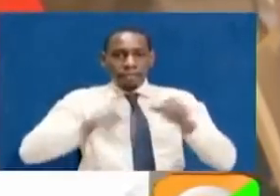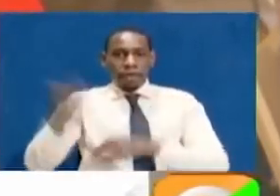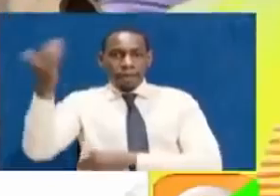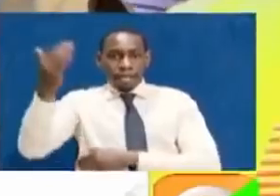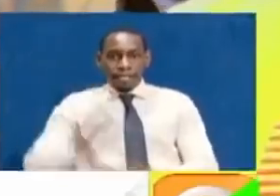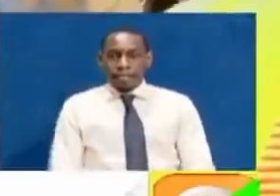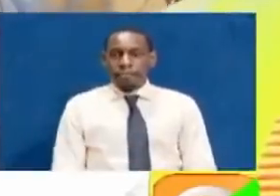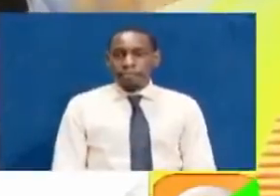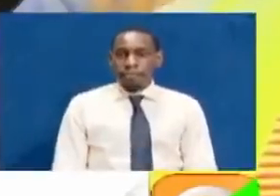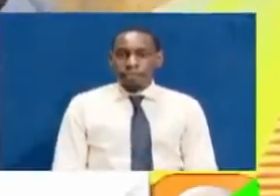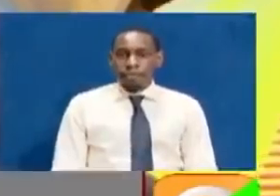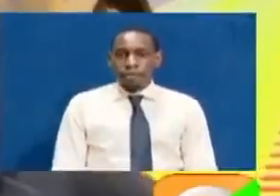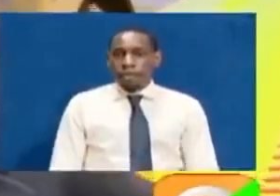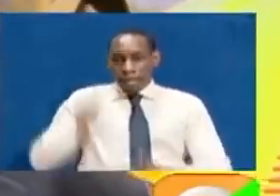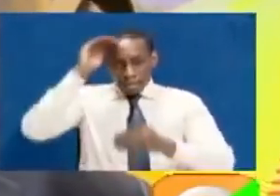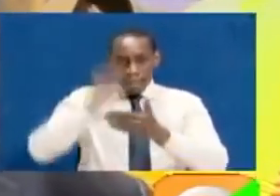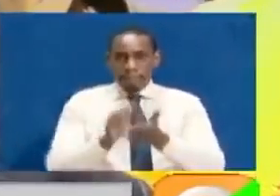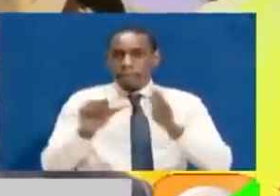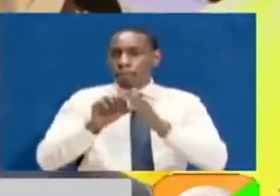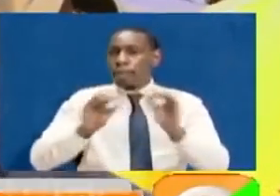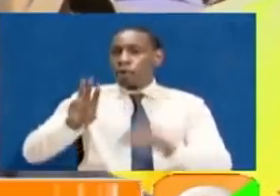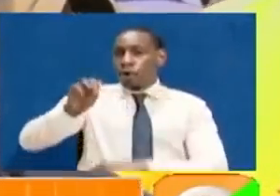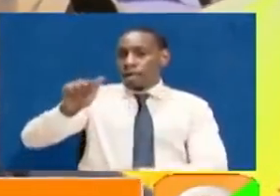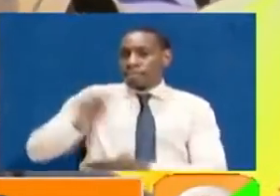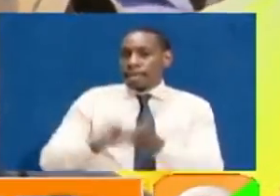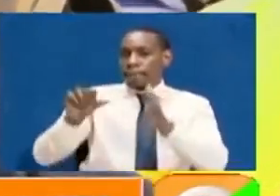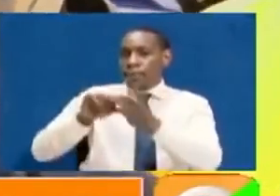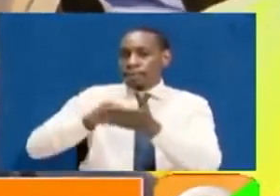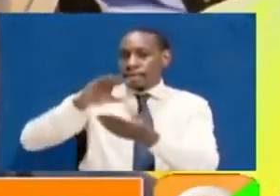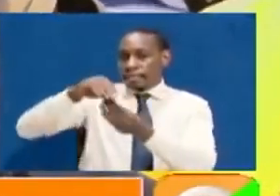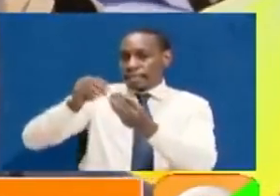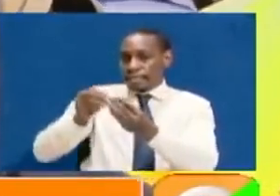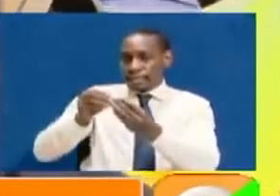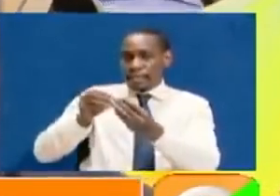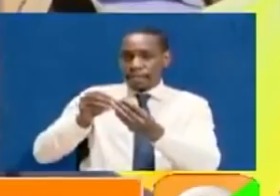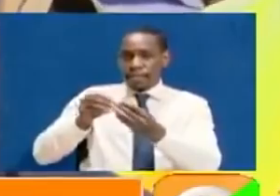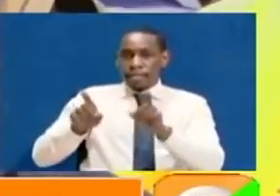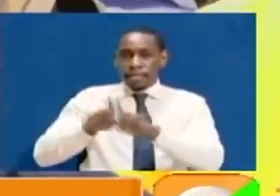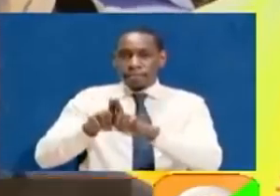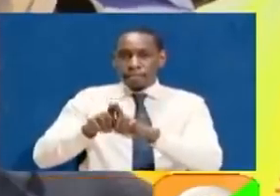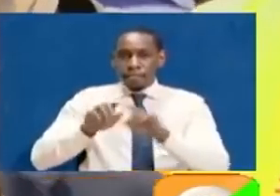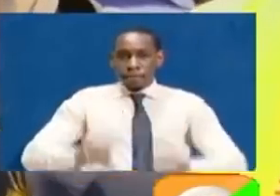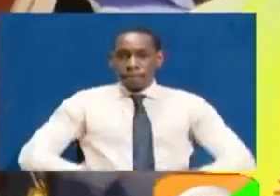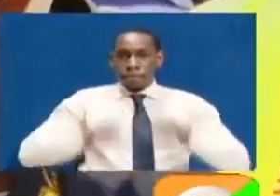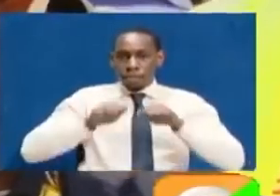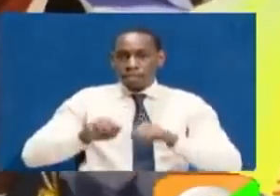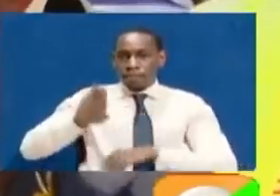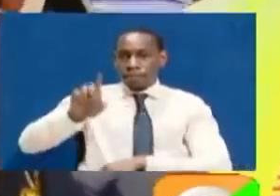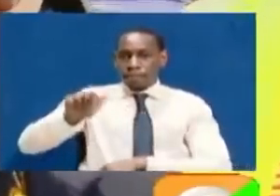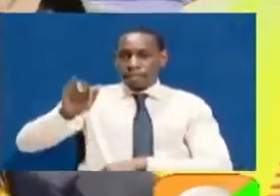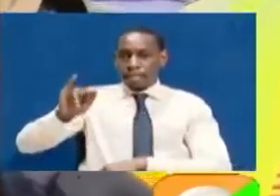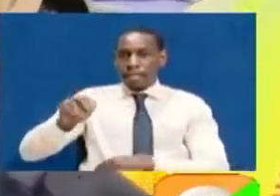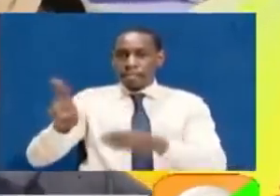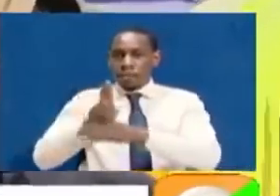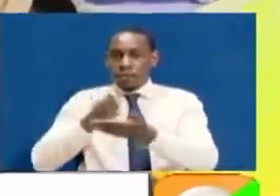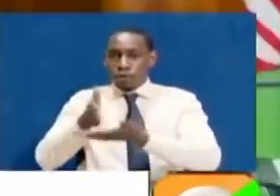lecture. Believe me, hakuna shida kwa MCS. Shida zilikuwa zinakuwa created. Na insider mkubwa alikuwa Beatrice Elachi akitumiwa na